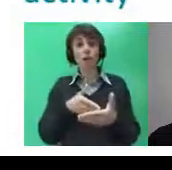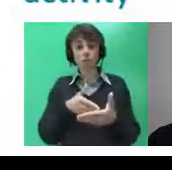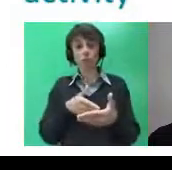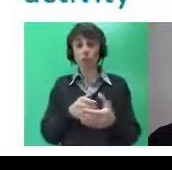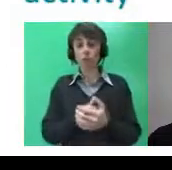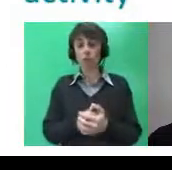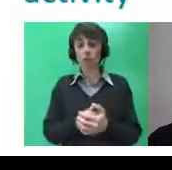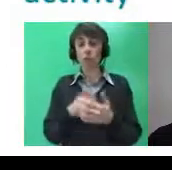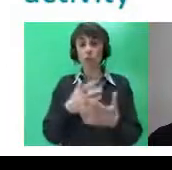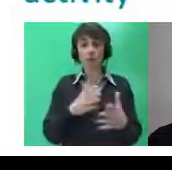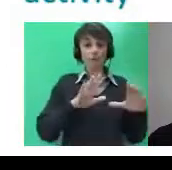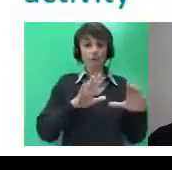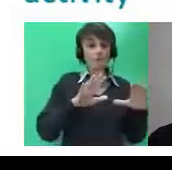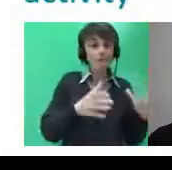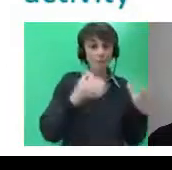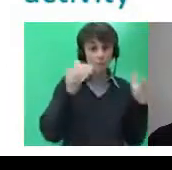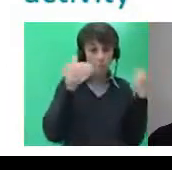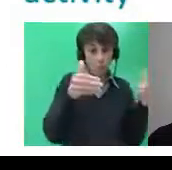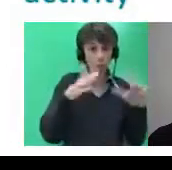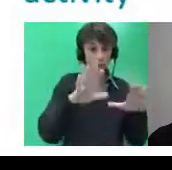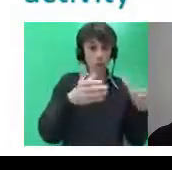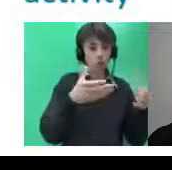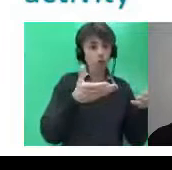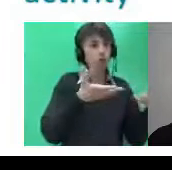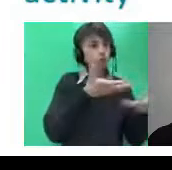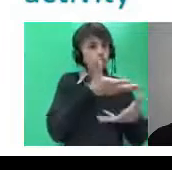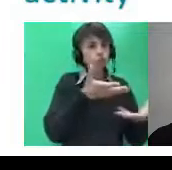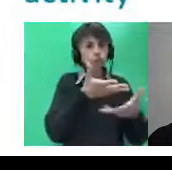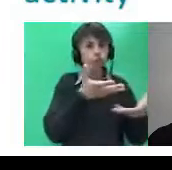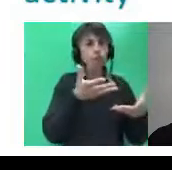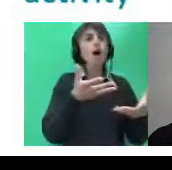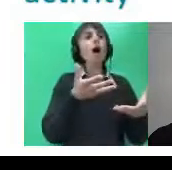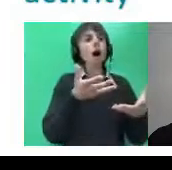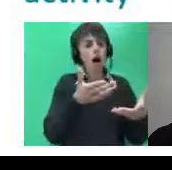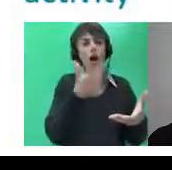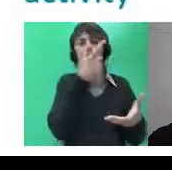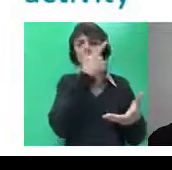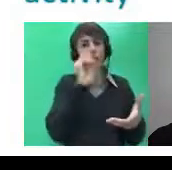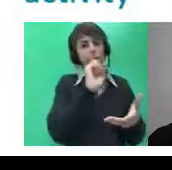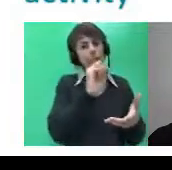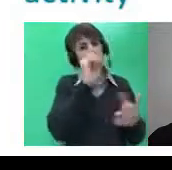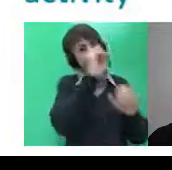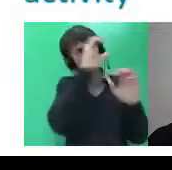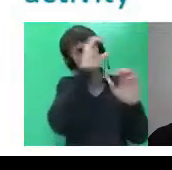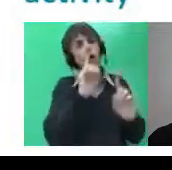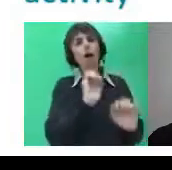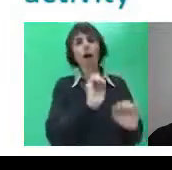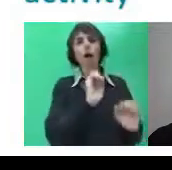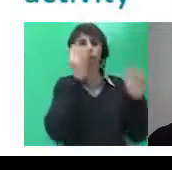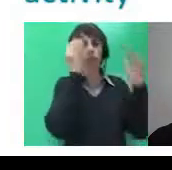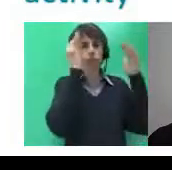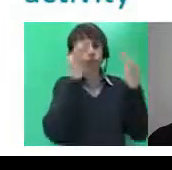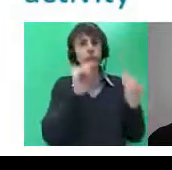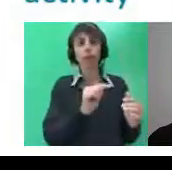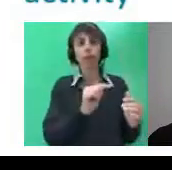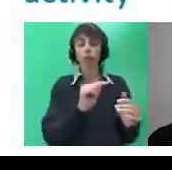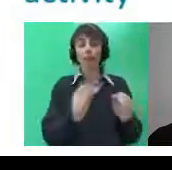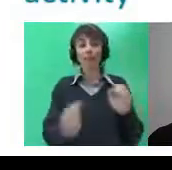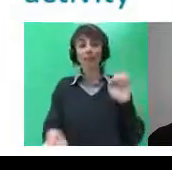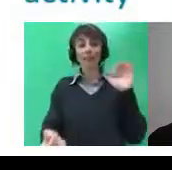groups to learn about how to talk to people differently about being active. And some of the key points were, for